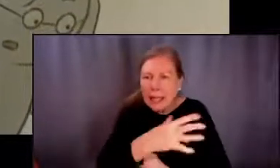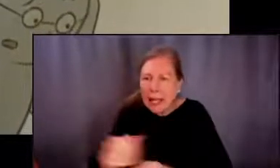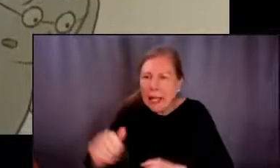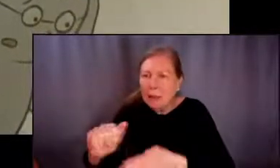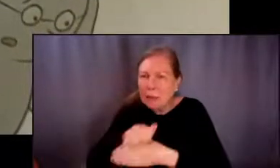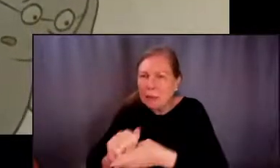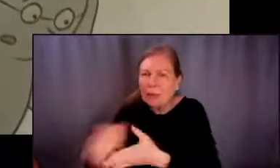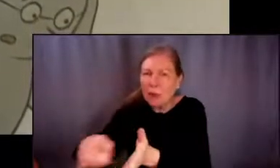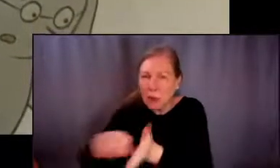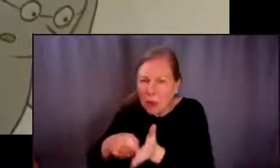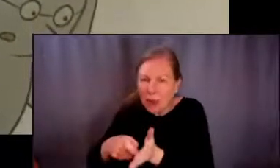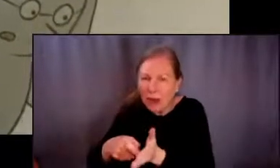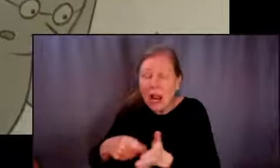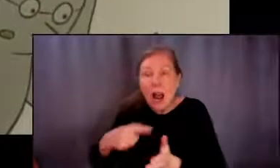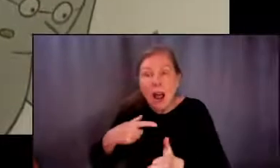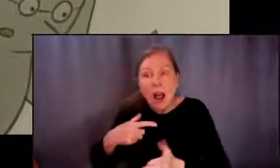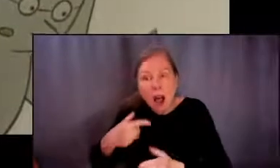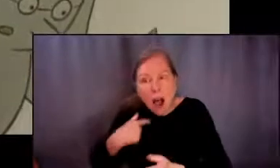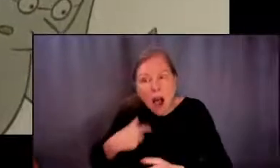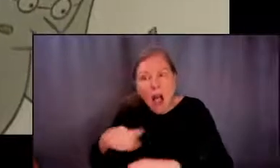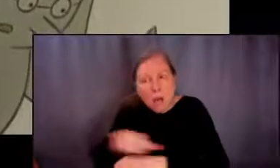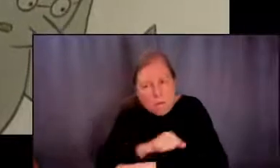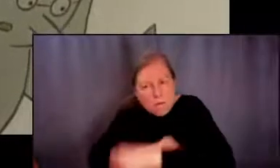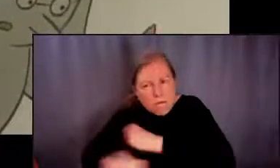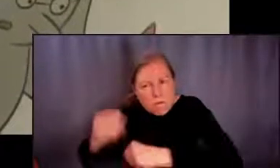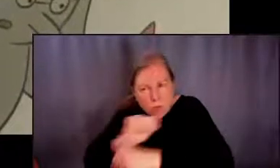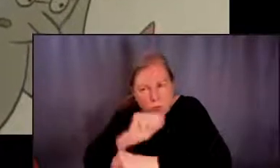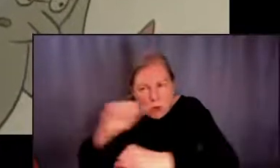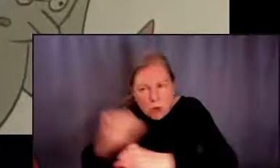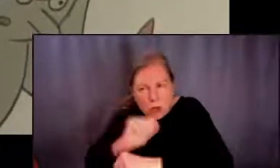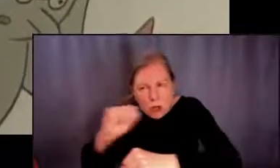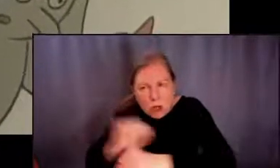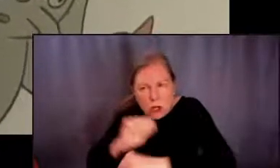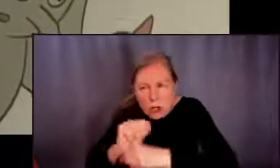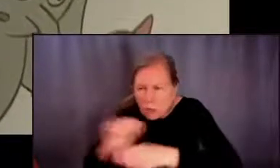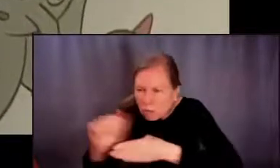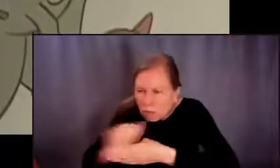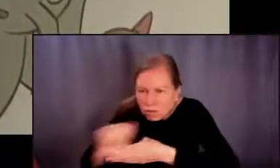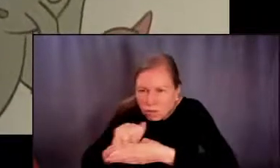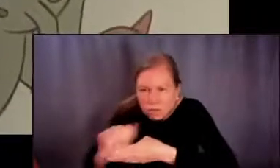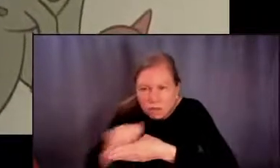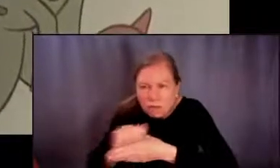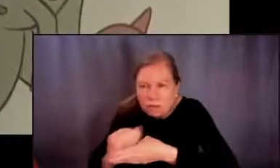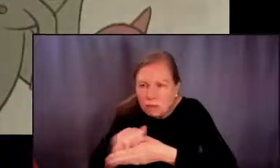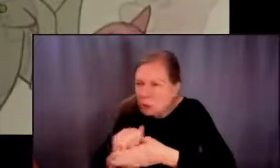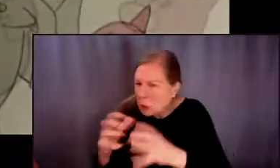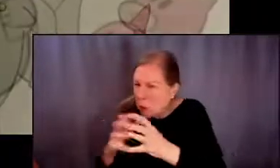practice. I worked very hard to learn how to throw a ball.